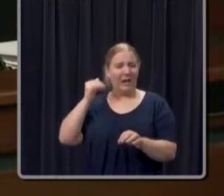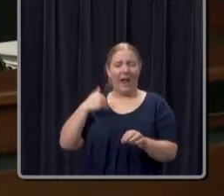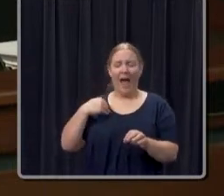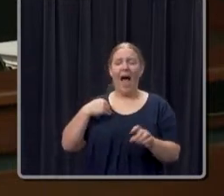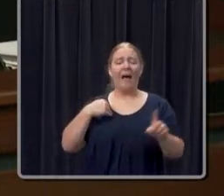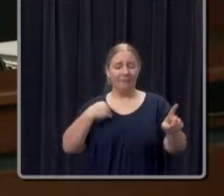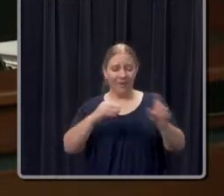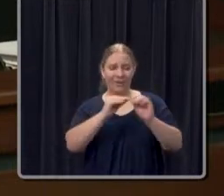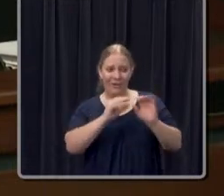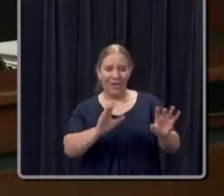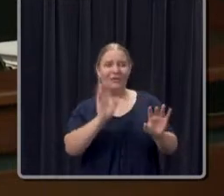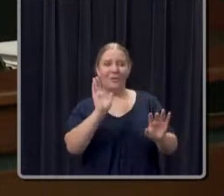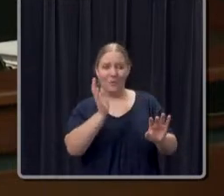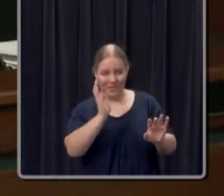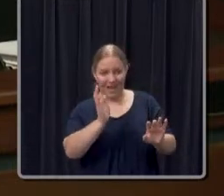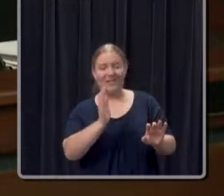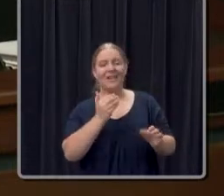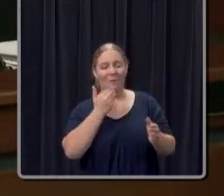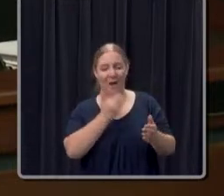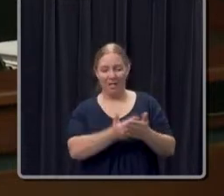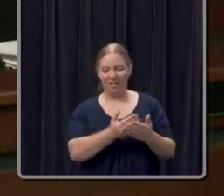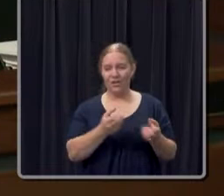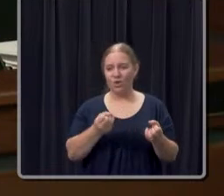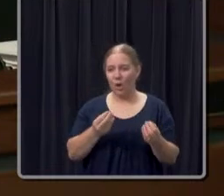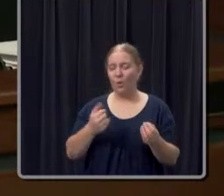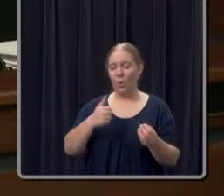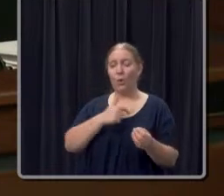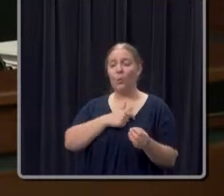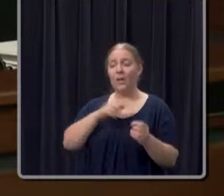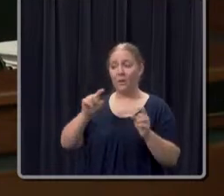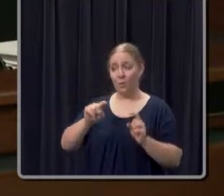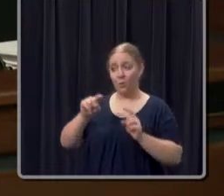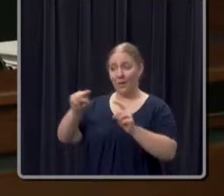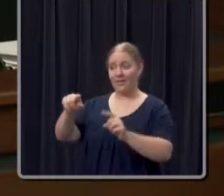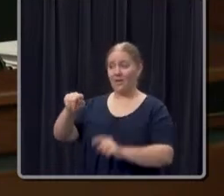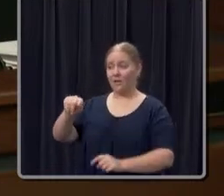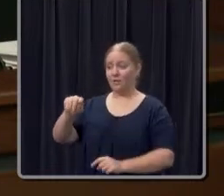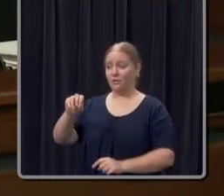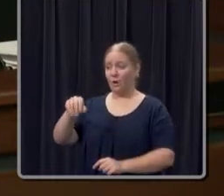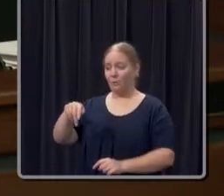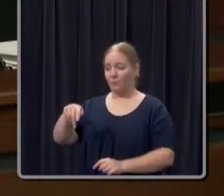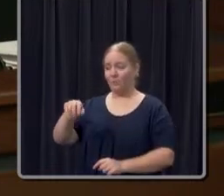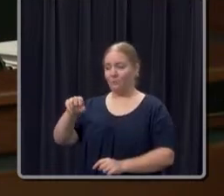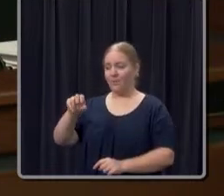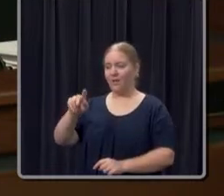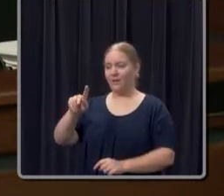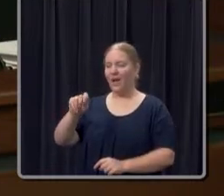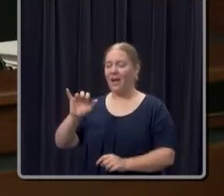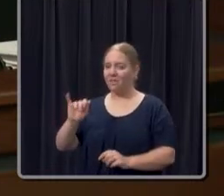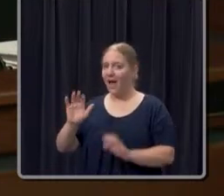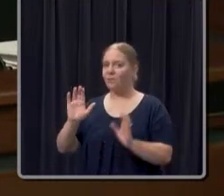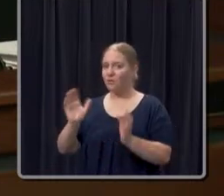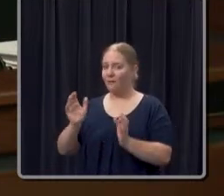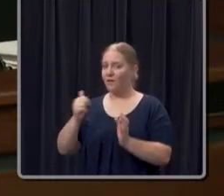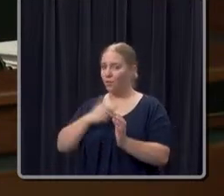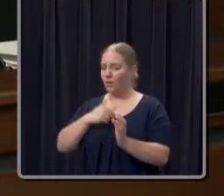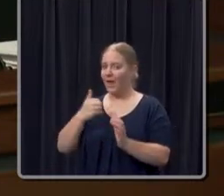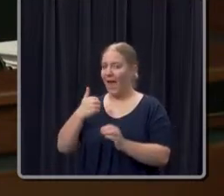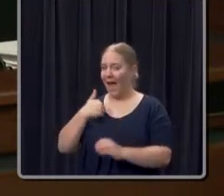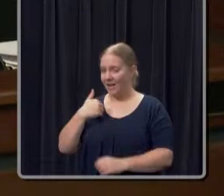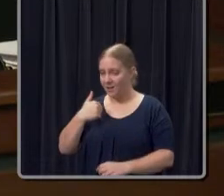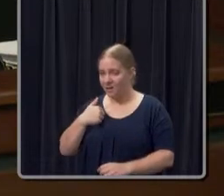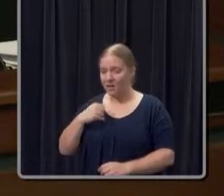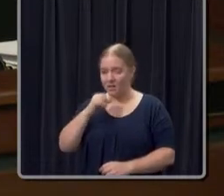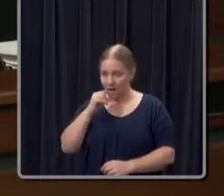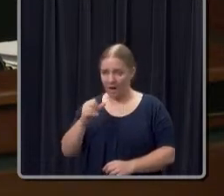really, really well. And so when we're in Topeka, that is the conversations we're having, right? It's